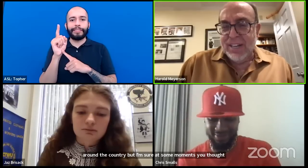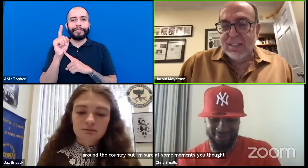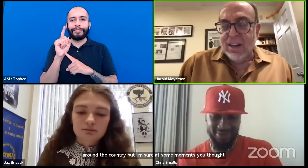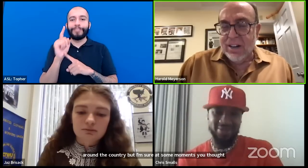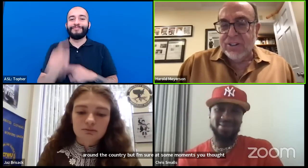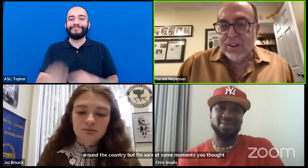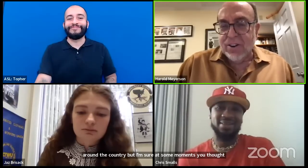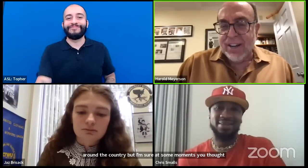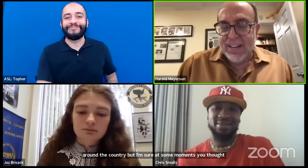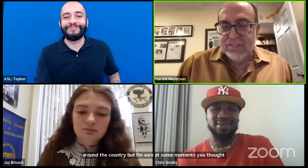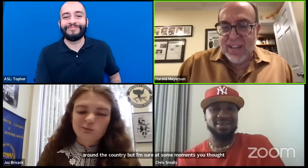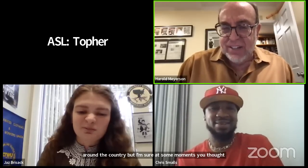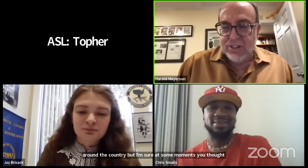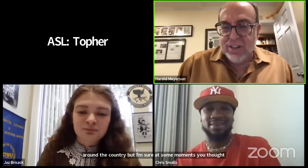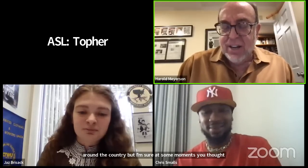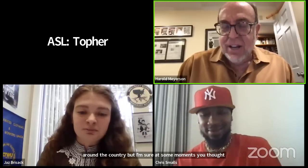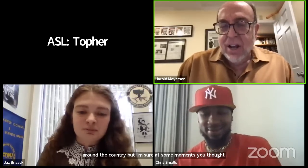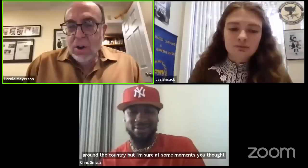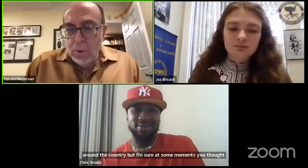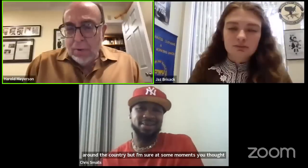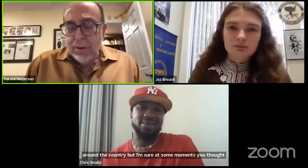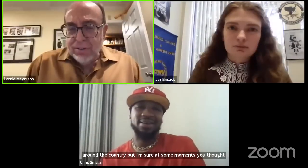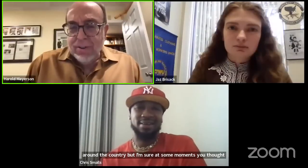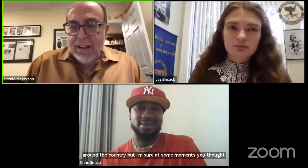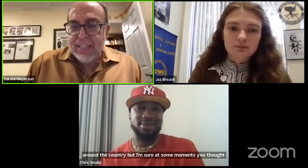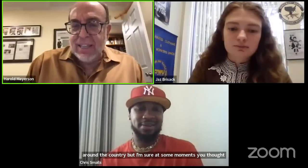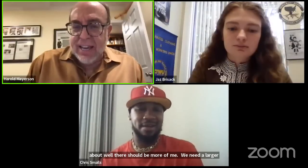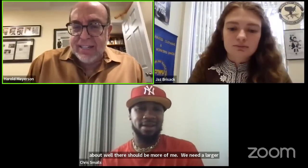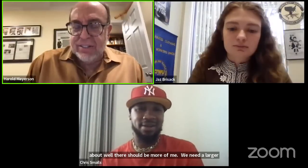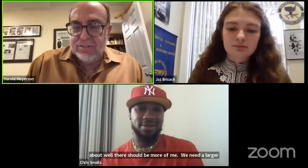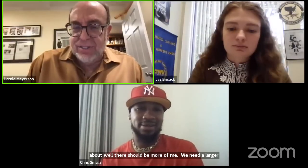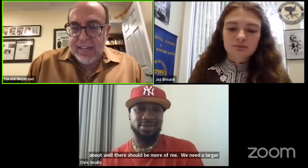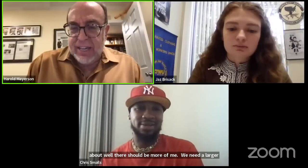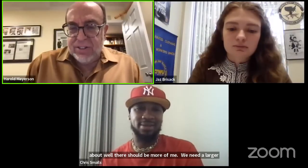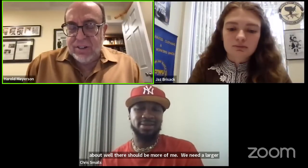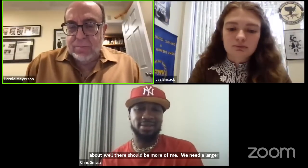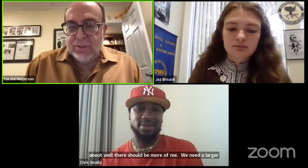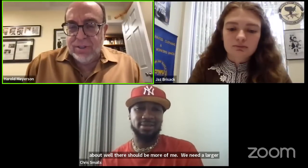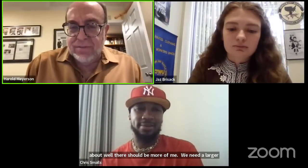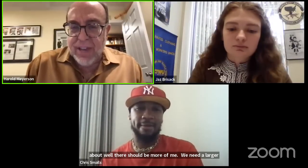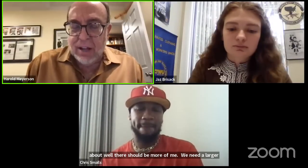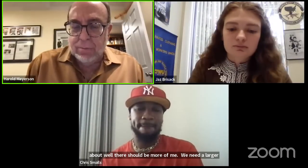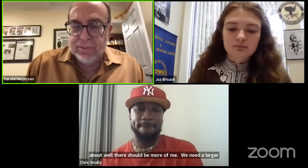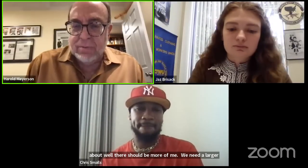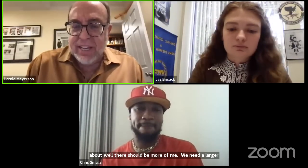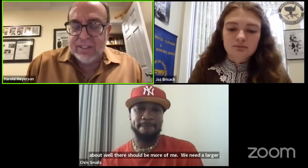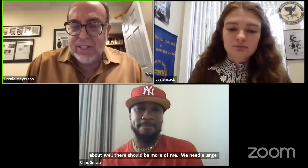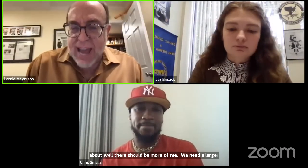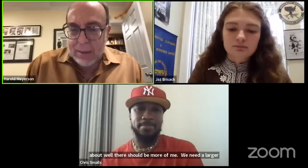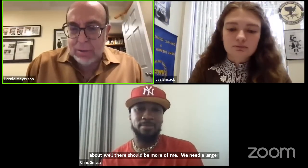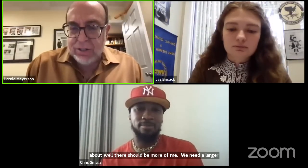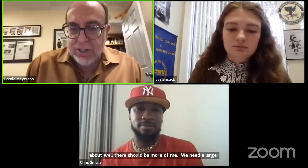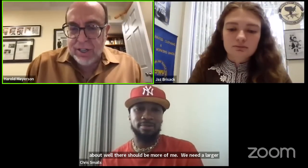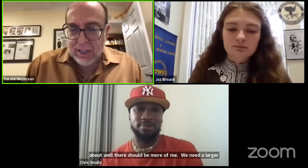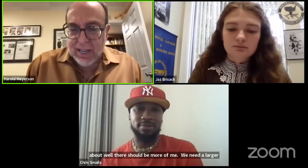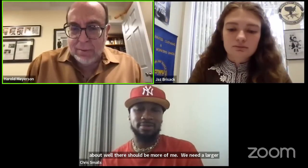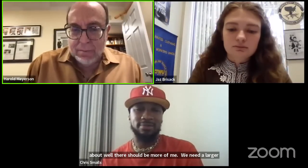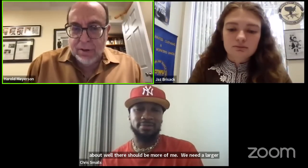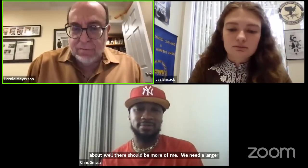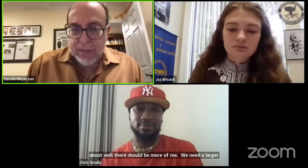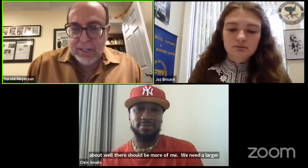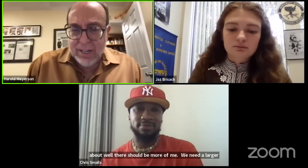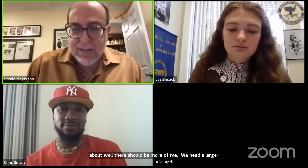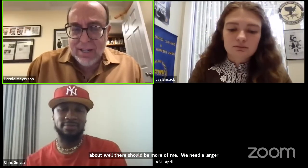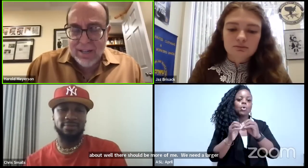We need a larger organization. What would you really like to see in terms of help from the established